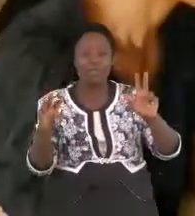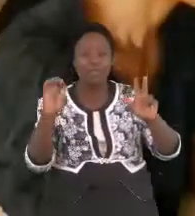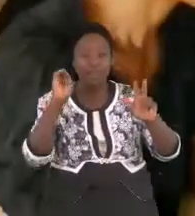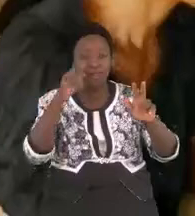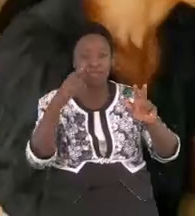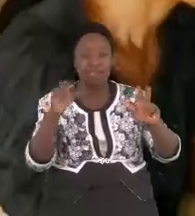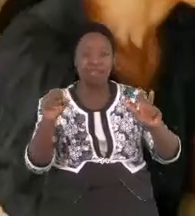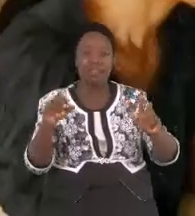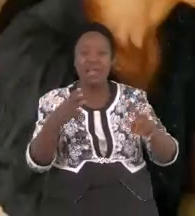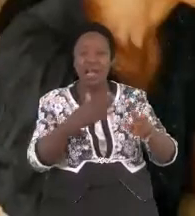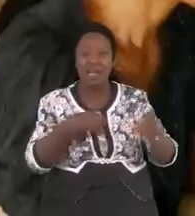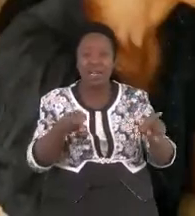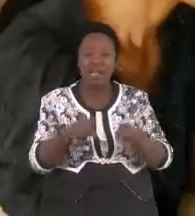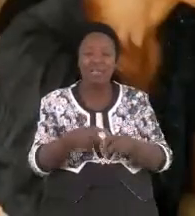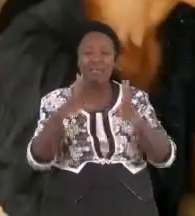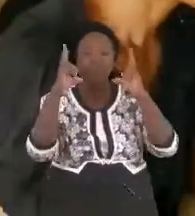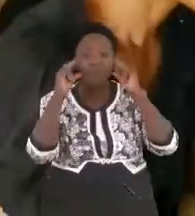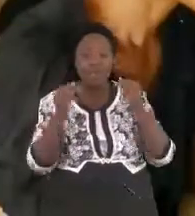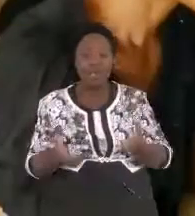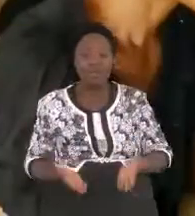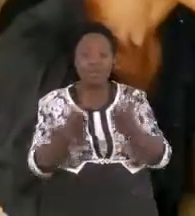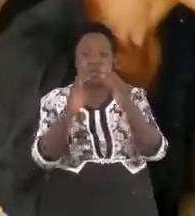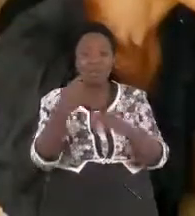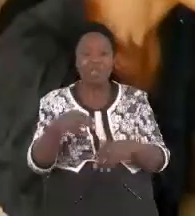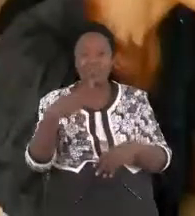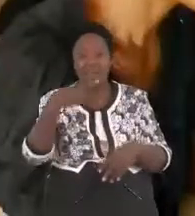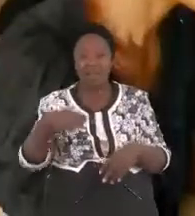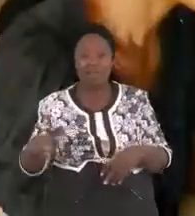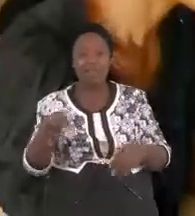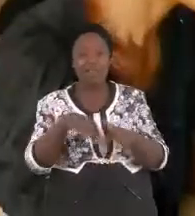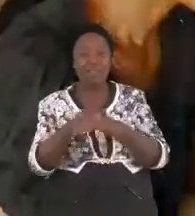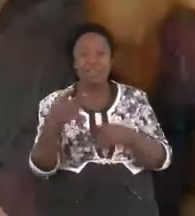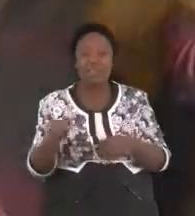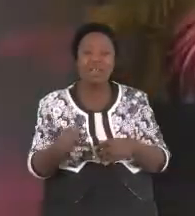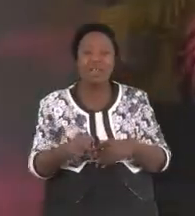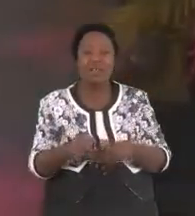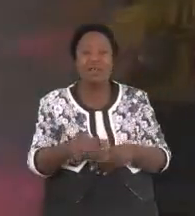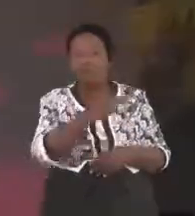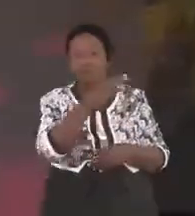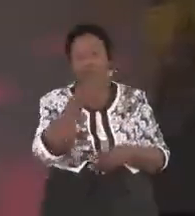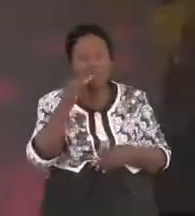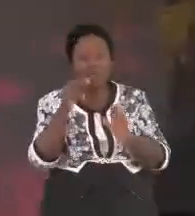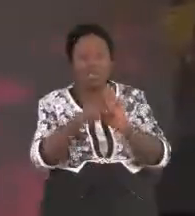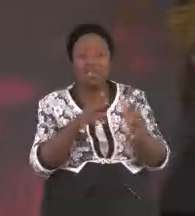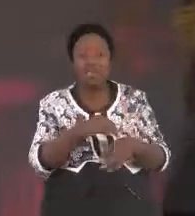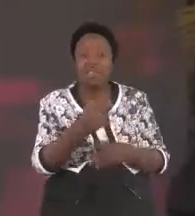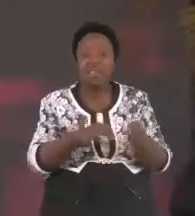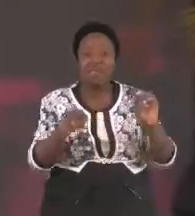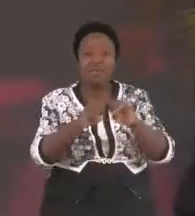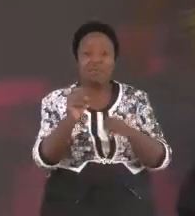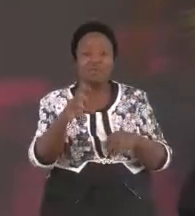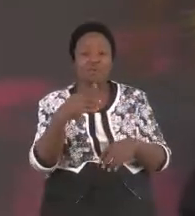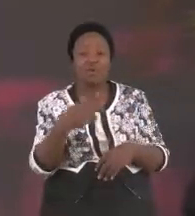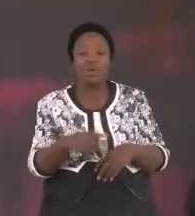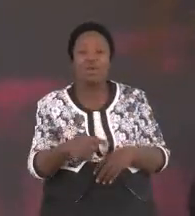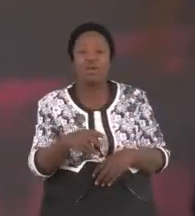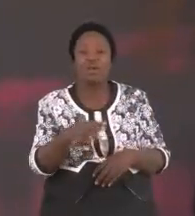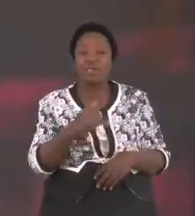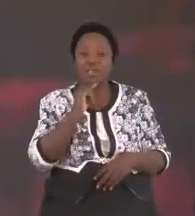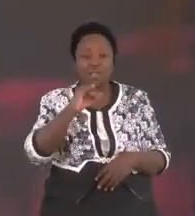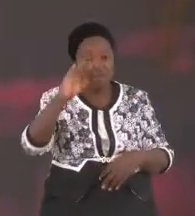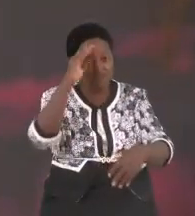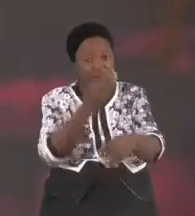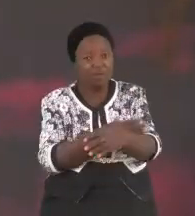as Moses lifted up the serpent in the wilderness, even so must the Son of Man be lifted